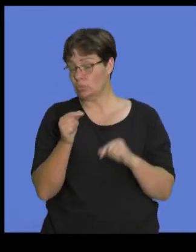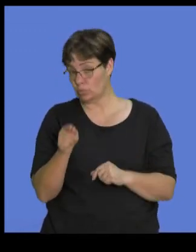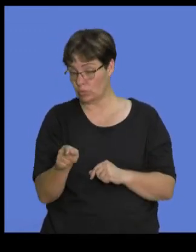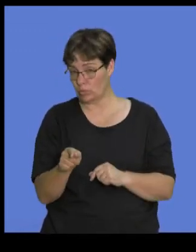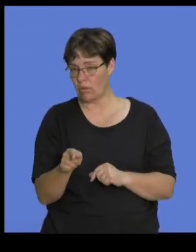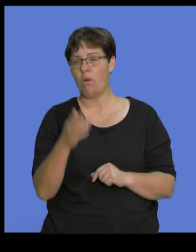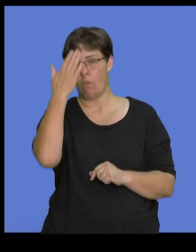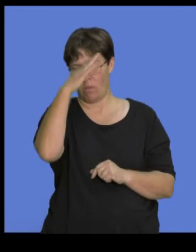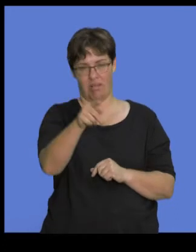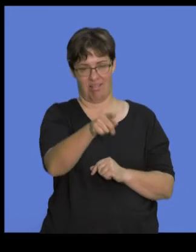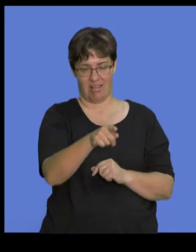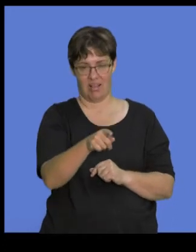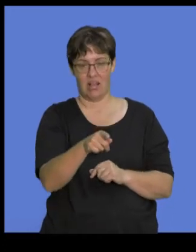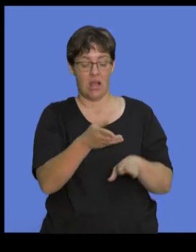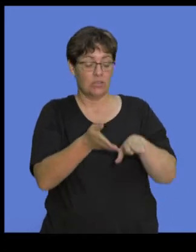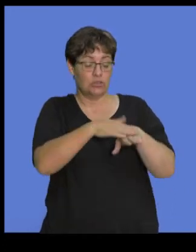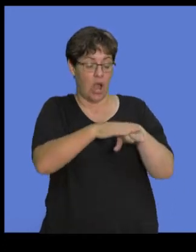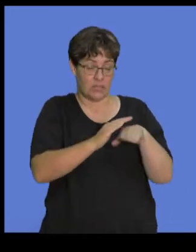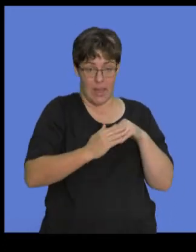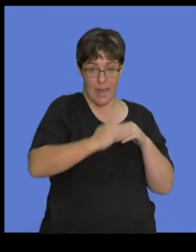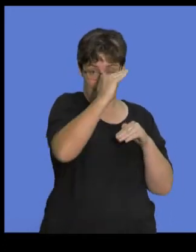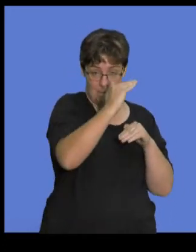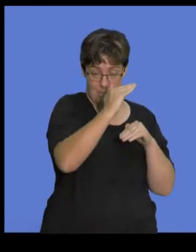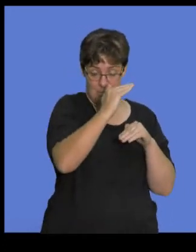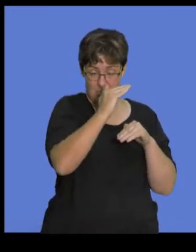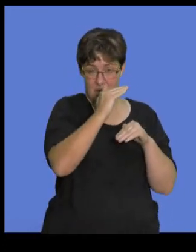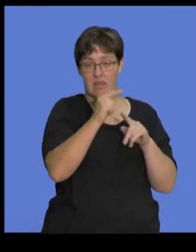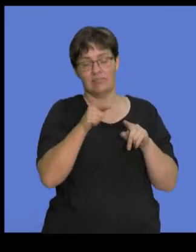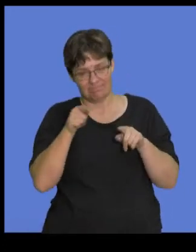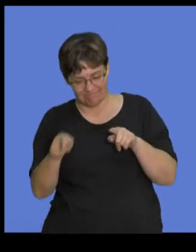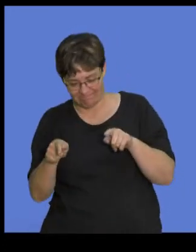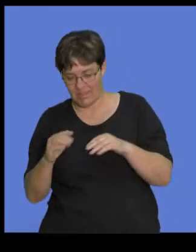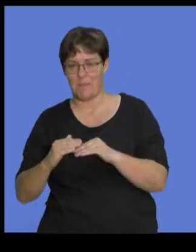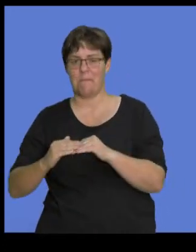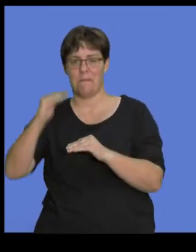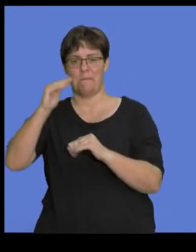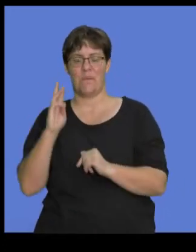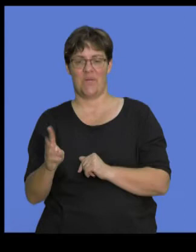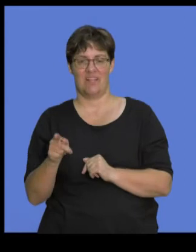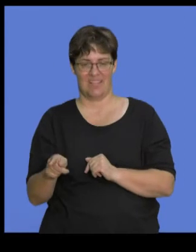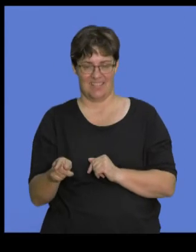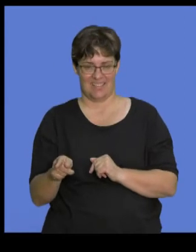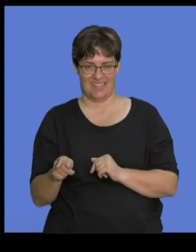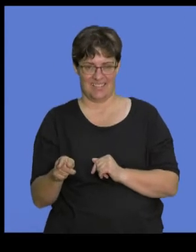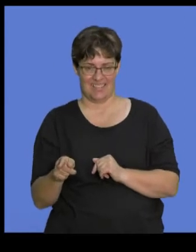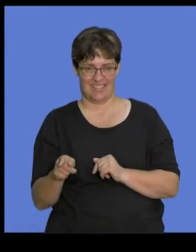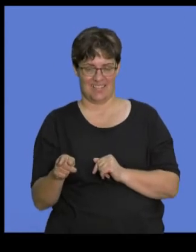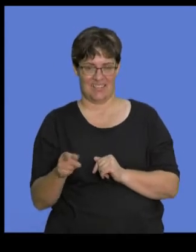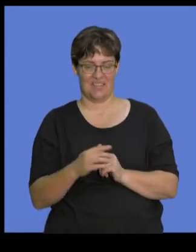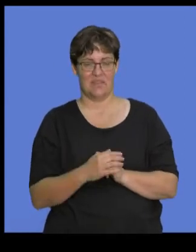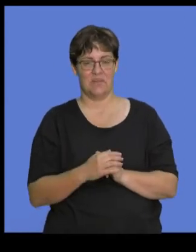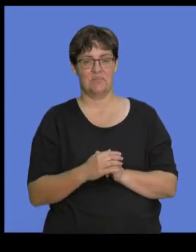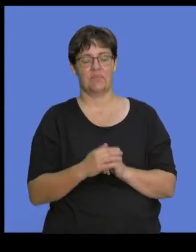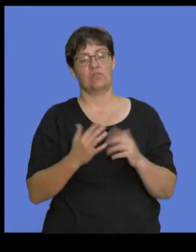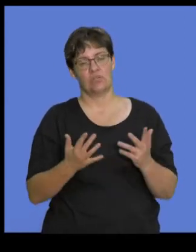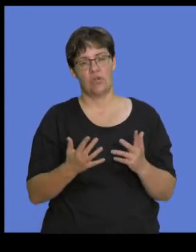know that when we increase the amount of charge, we use a charge that's bigger, so the value of E will also increase.